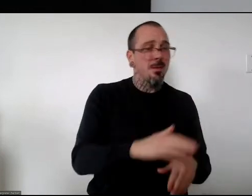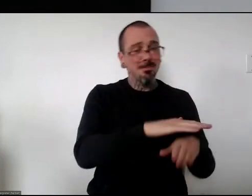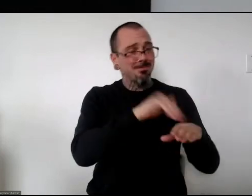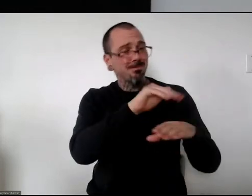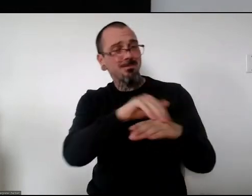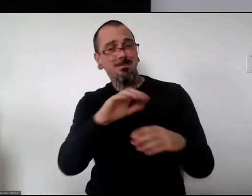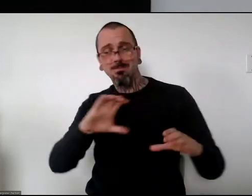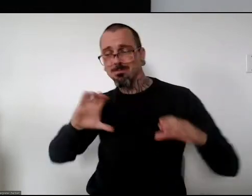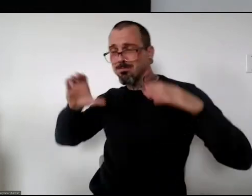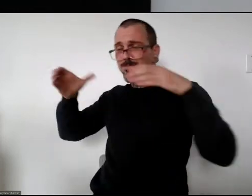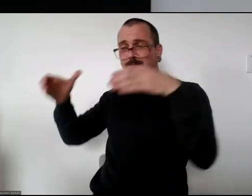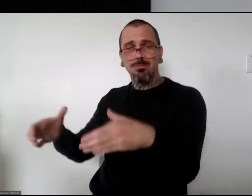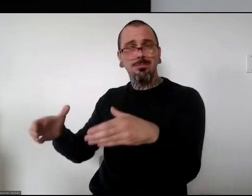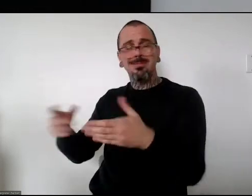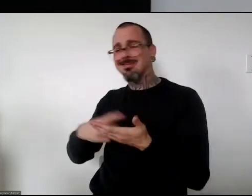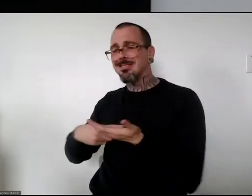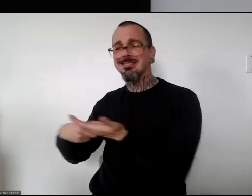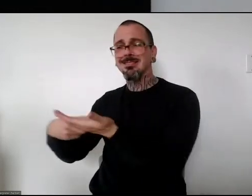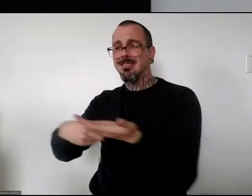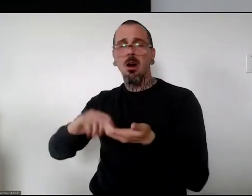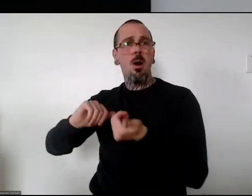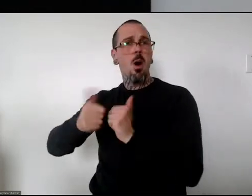forms of violence.